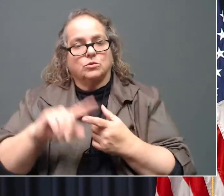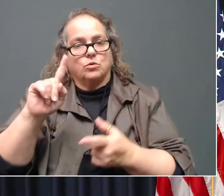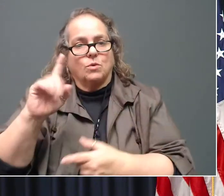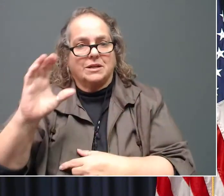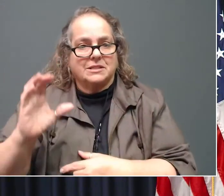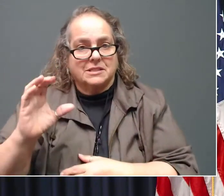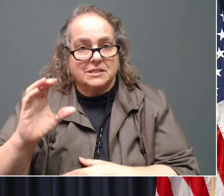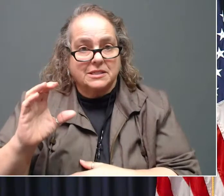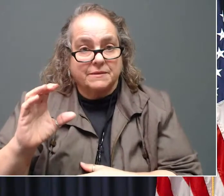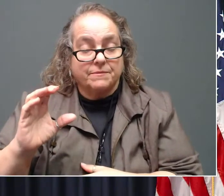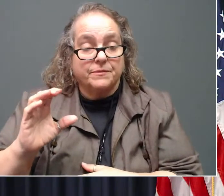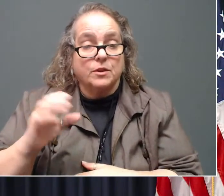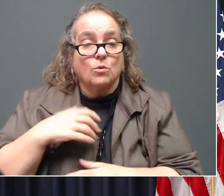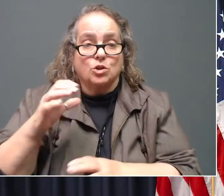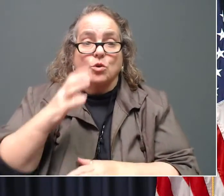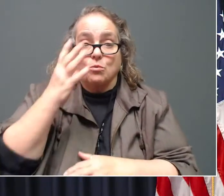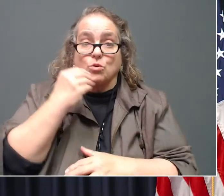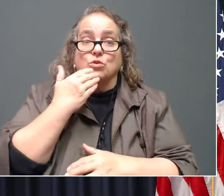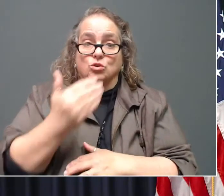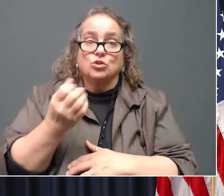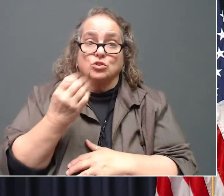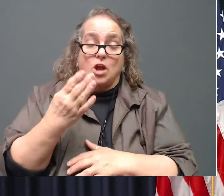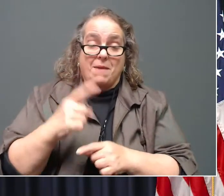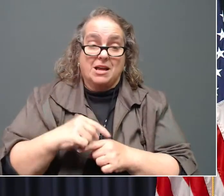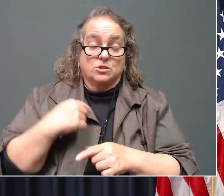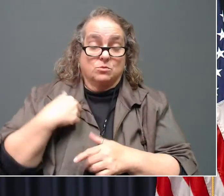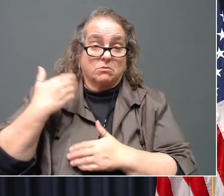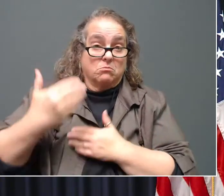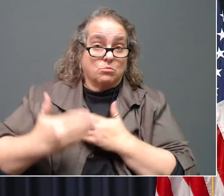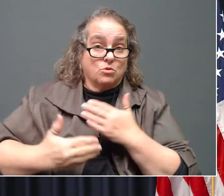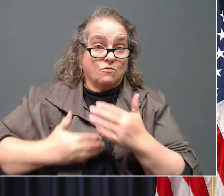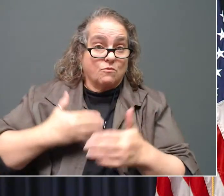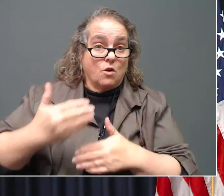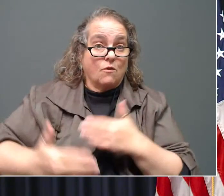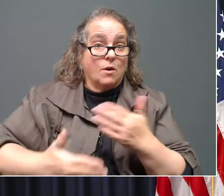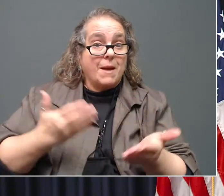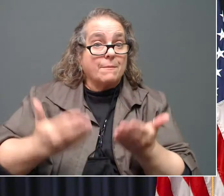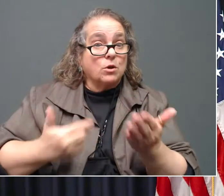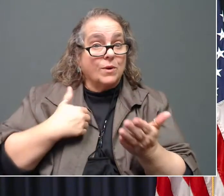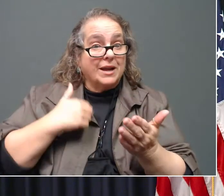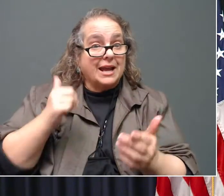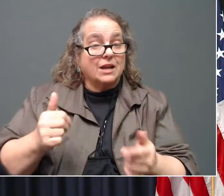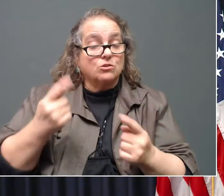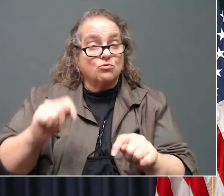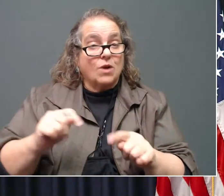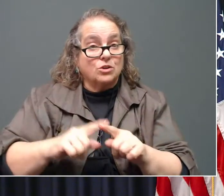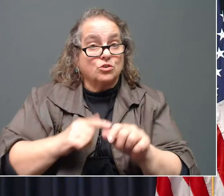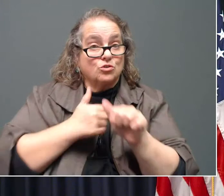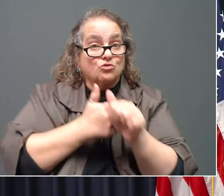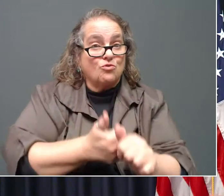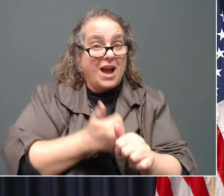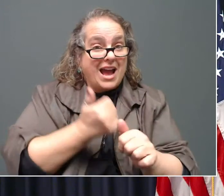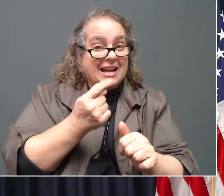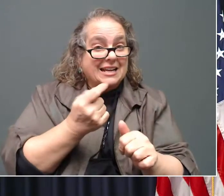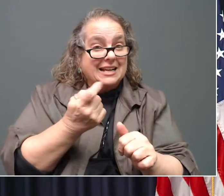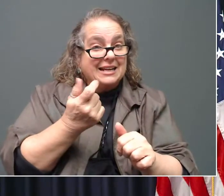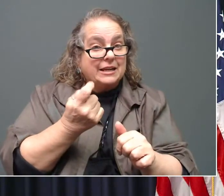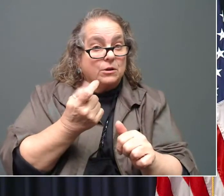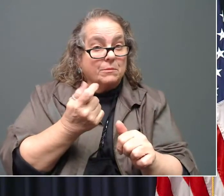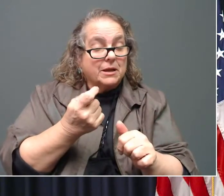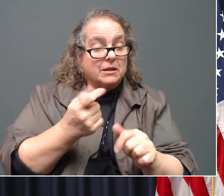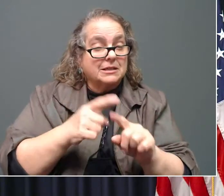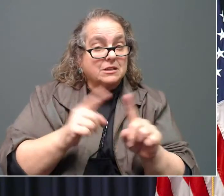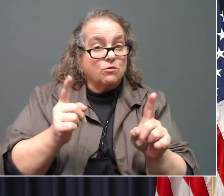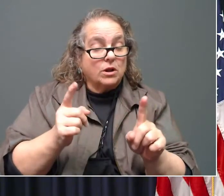It may be as we move forward, Karen, that we're able to track this a little bit, because we're going to want to open up